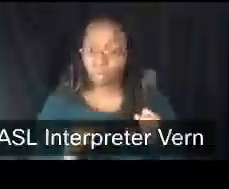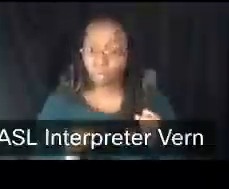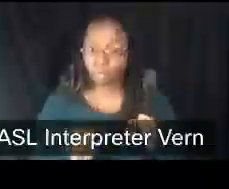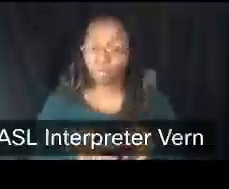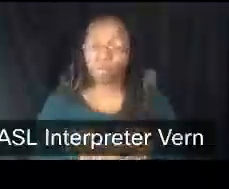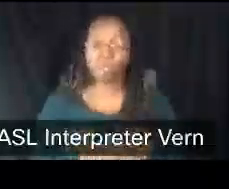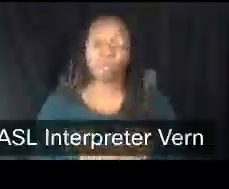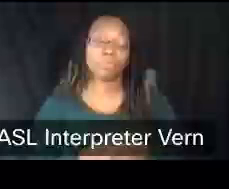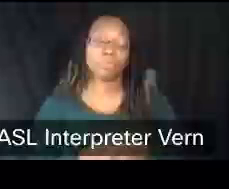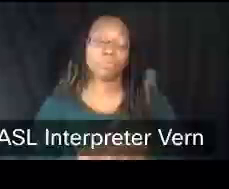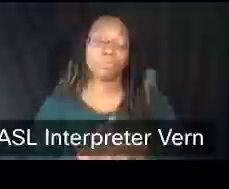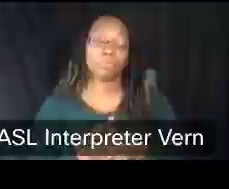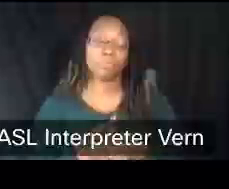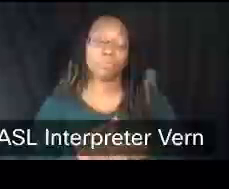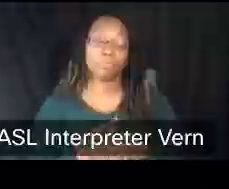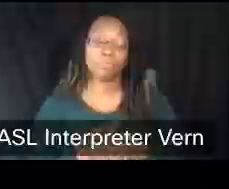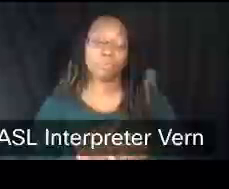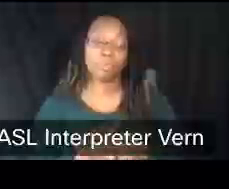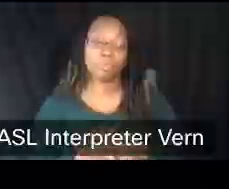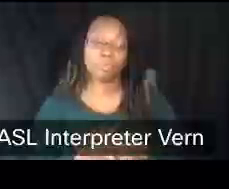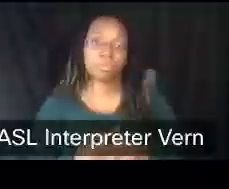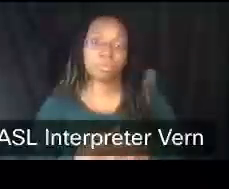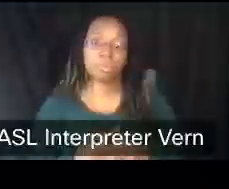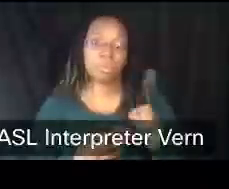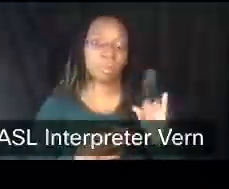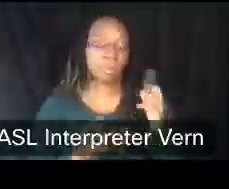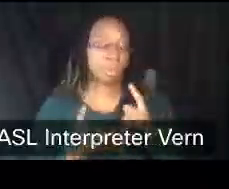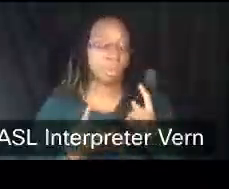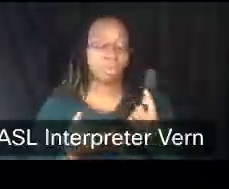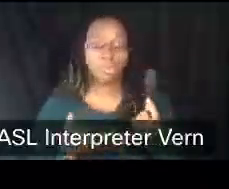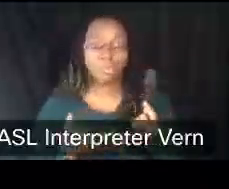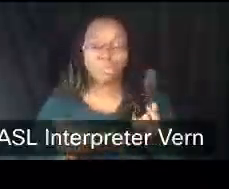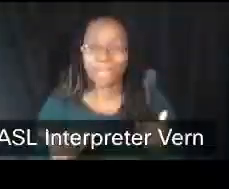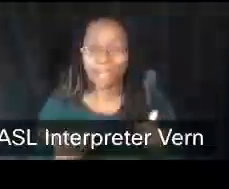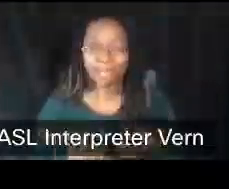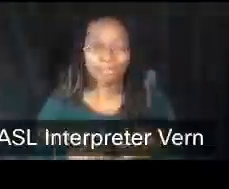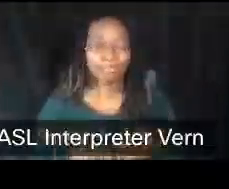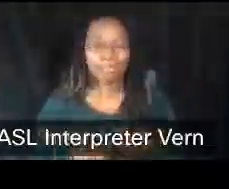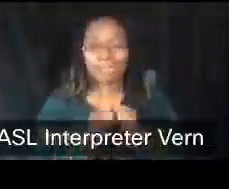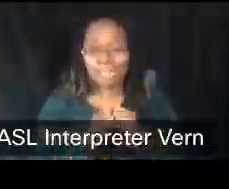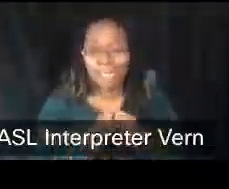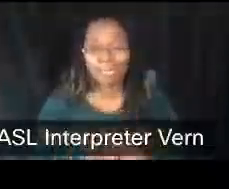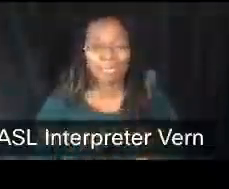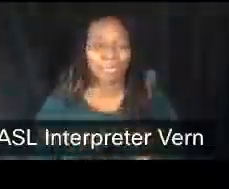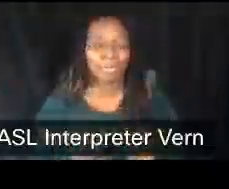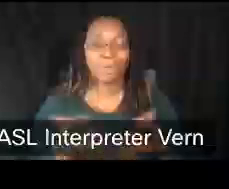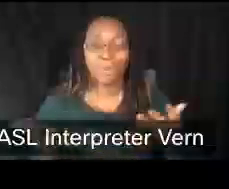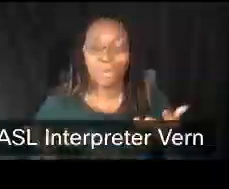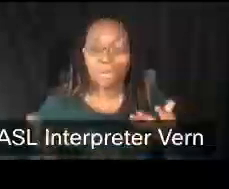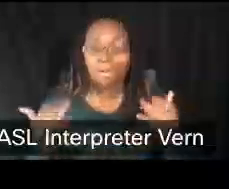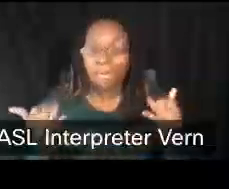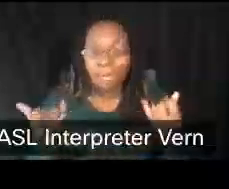there's also this piece around, so what do we do? So we're together, we're here, what do we do?